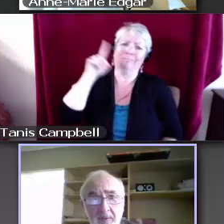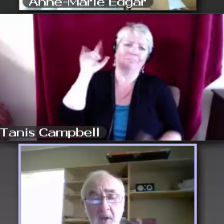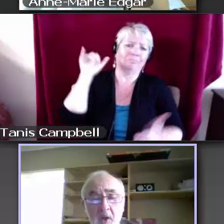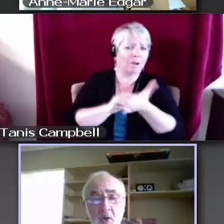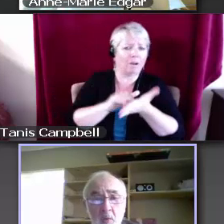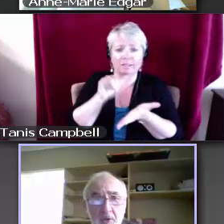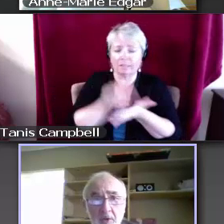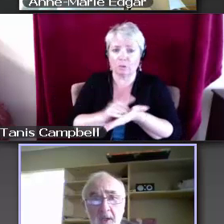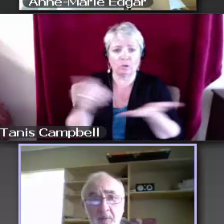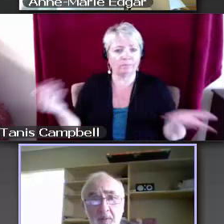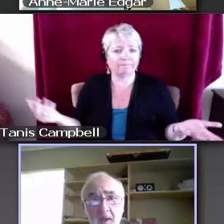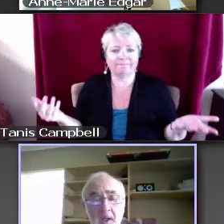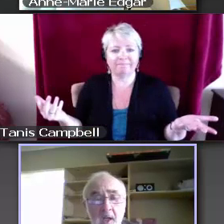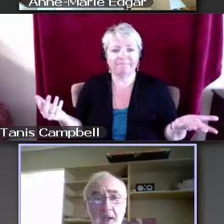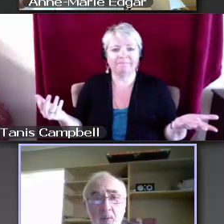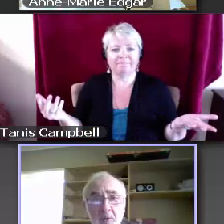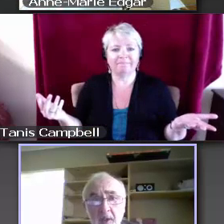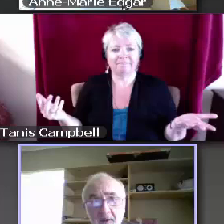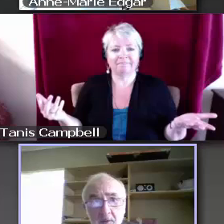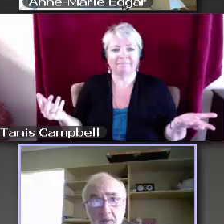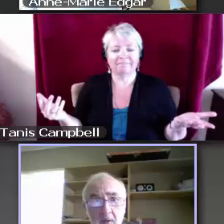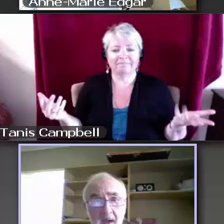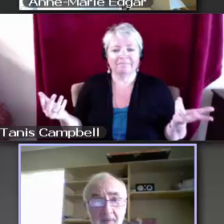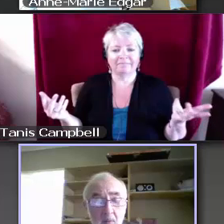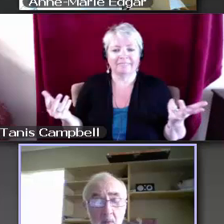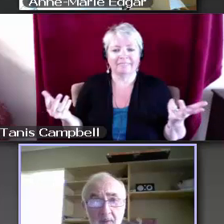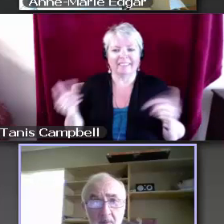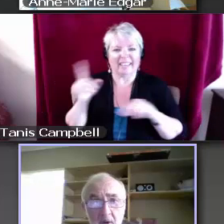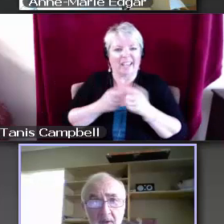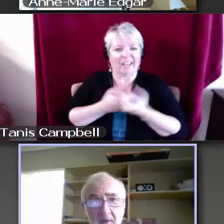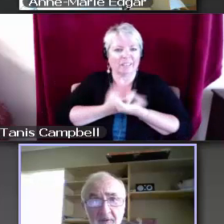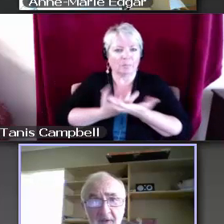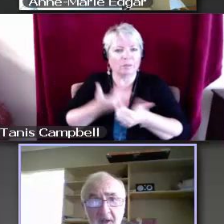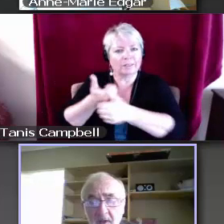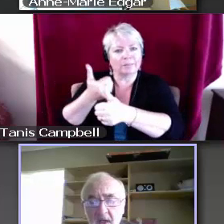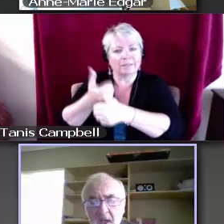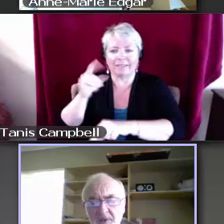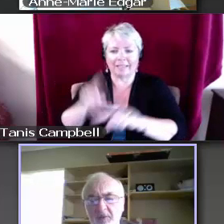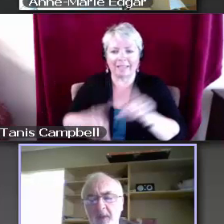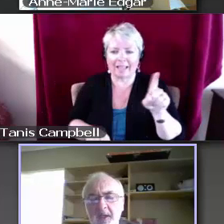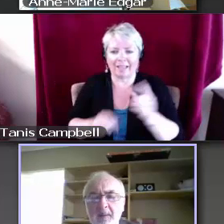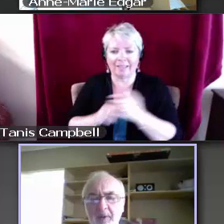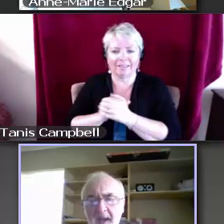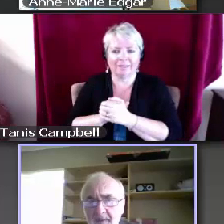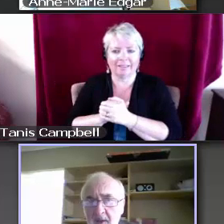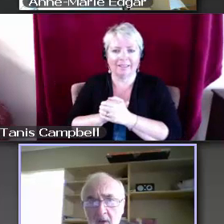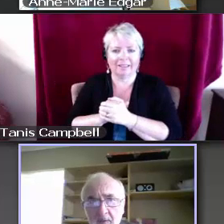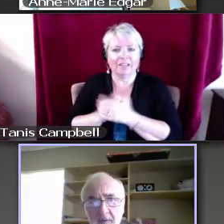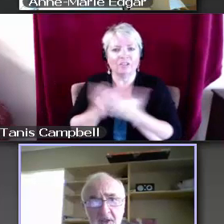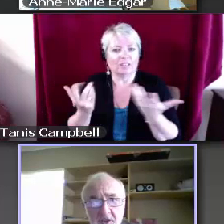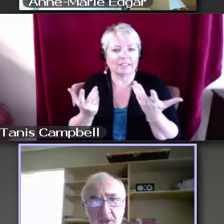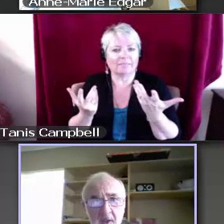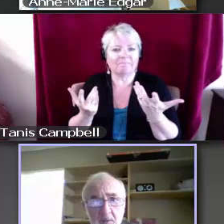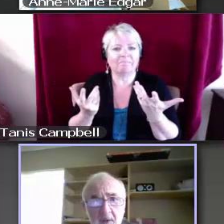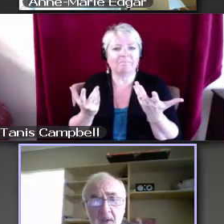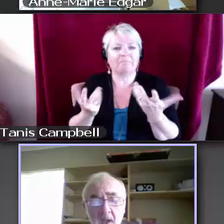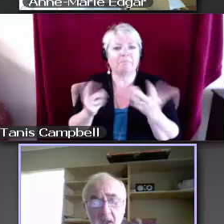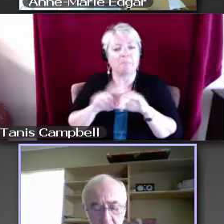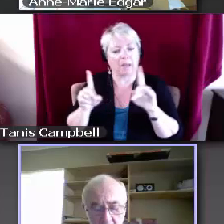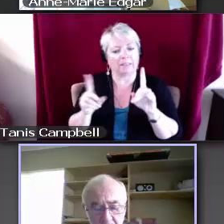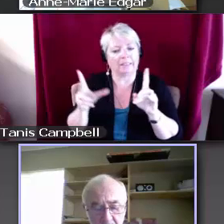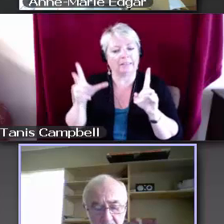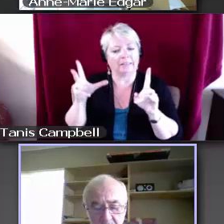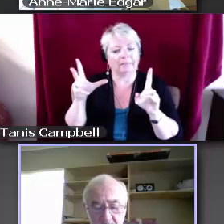for a living. Would you like to be a client? Would you like to have one of our products, etc.? Just being able to have that conversation, they would